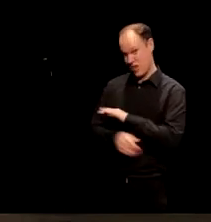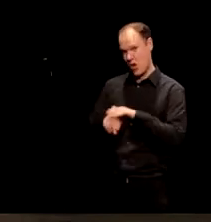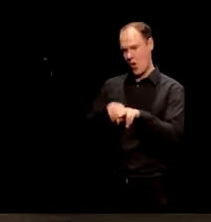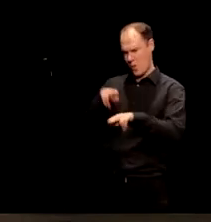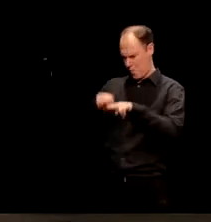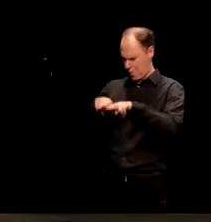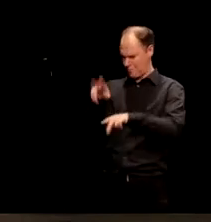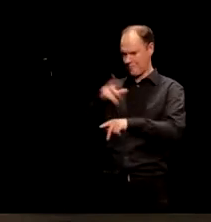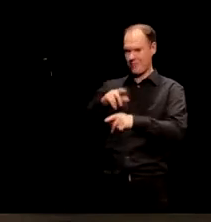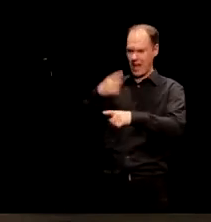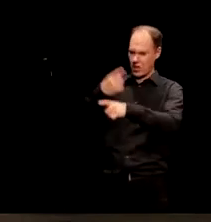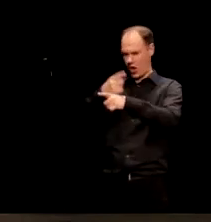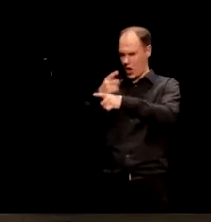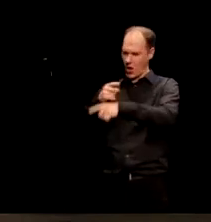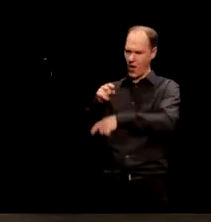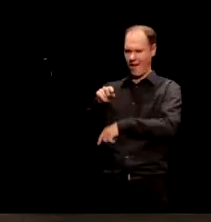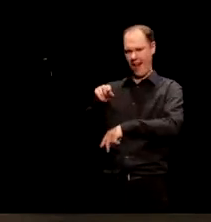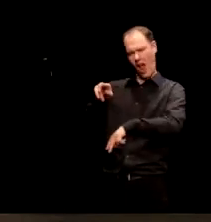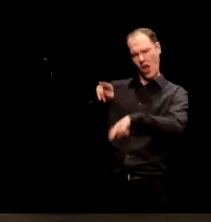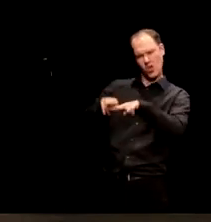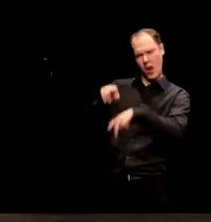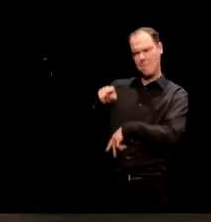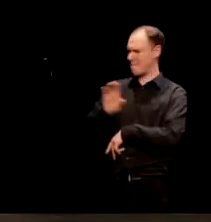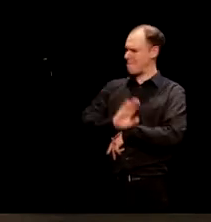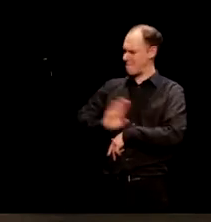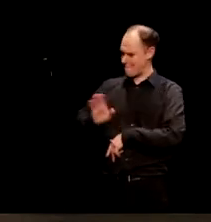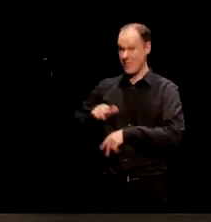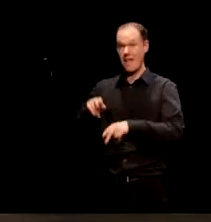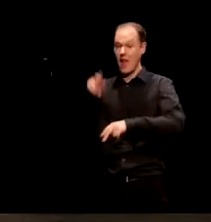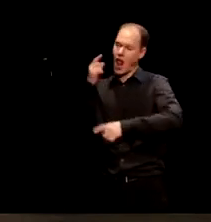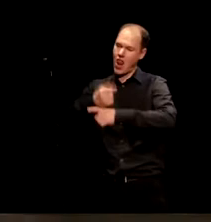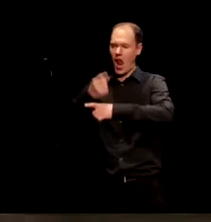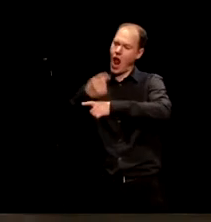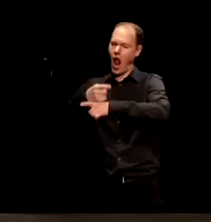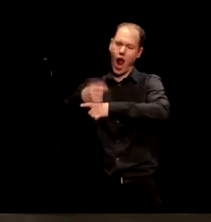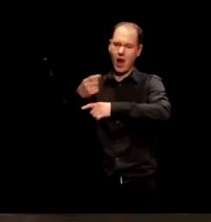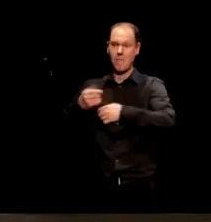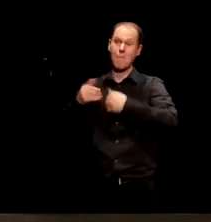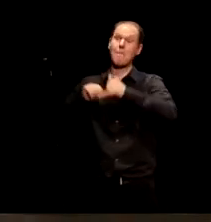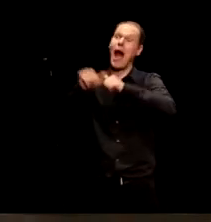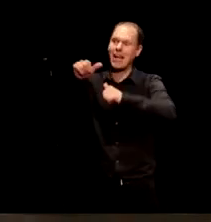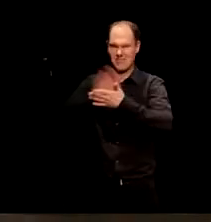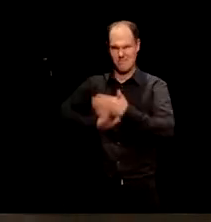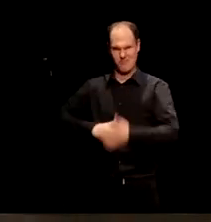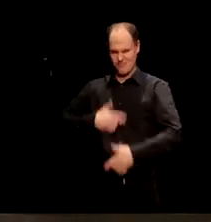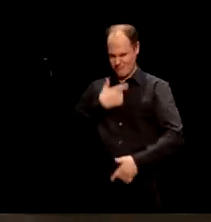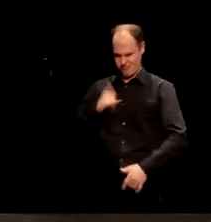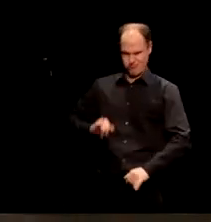man by his talk. Better the talk. The bigger rogue he is. You are the